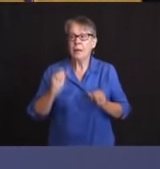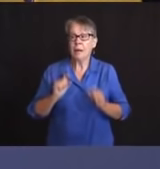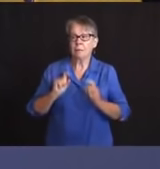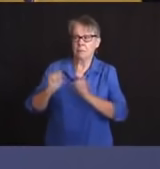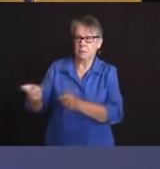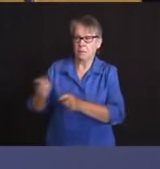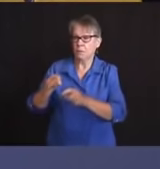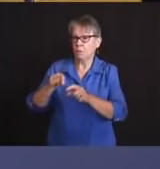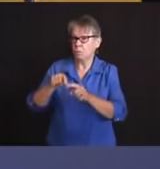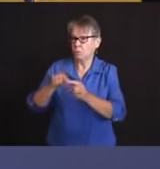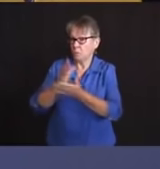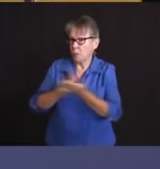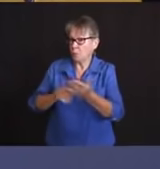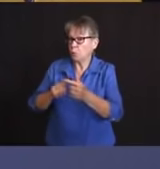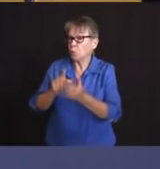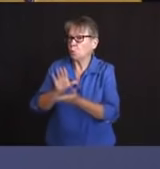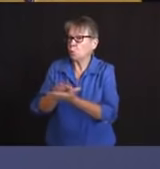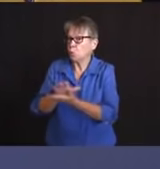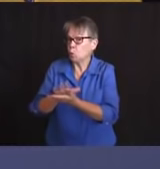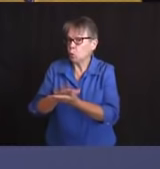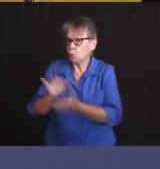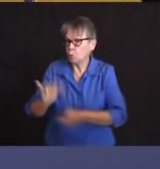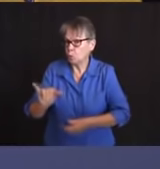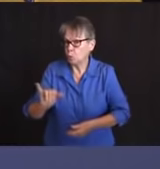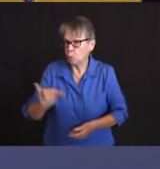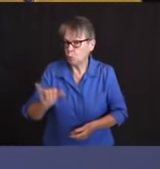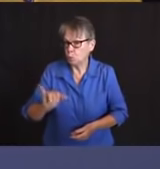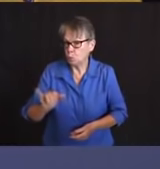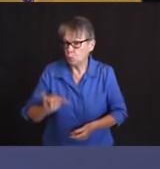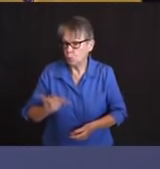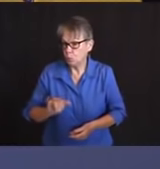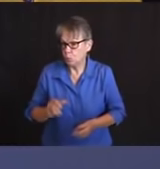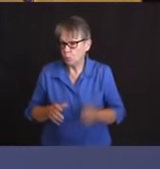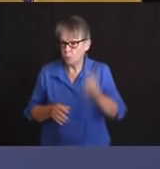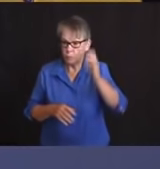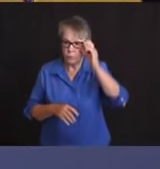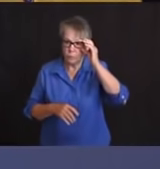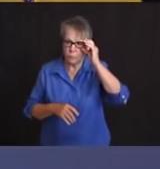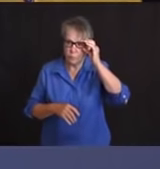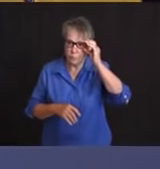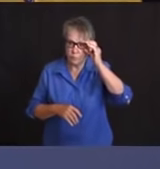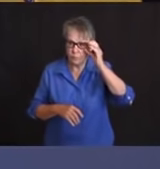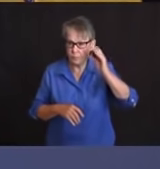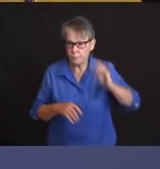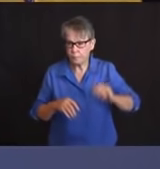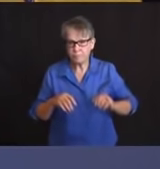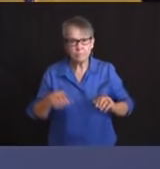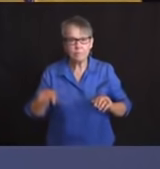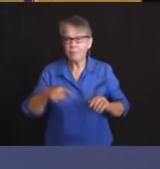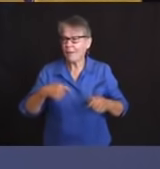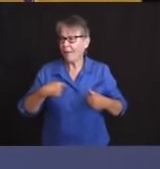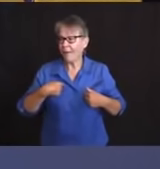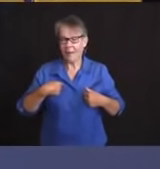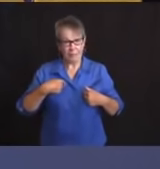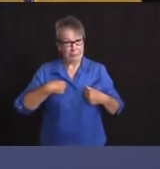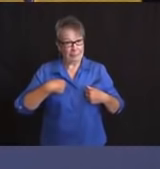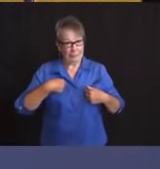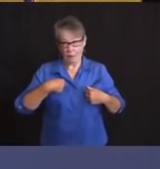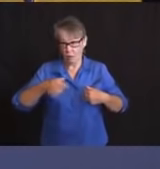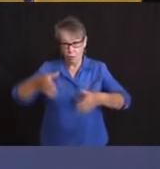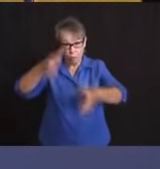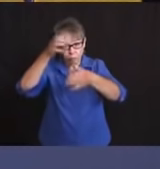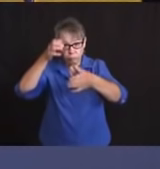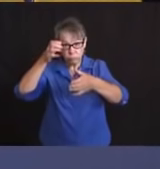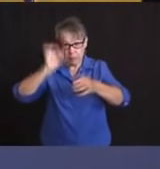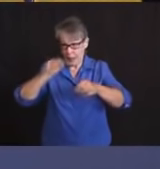still believe, this is the least qualified person up here, I'll say that. I still believe it's only a matter of time until this is a home, Ed, tell me,